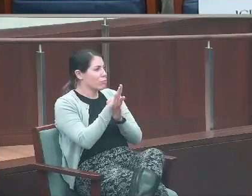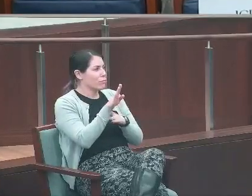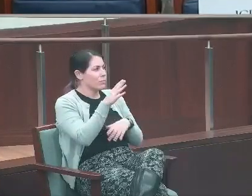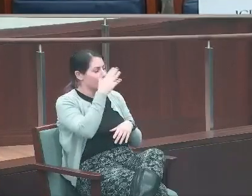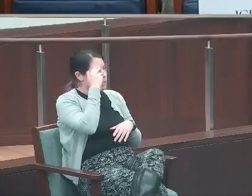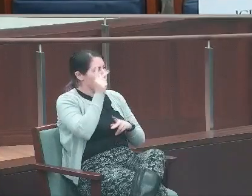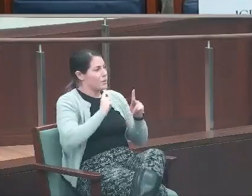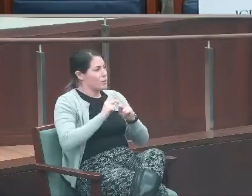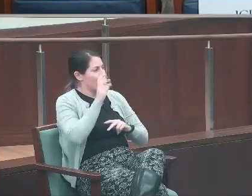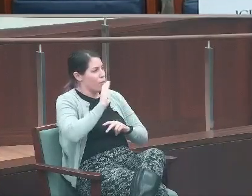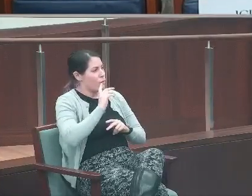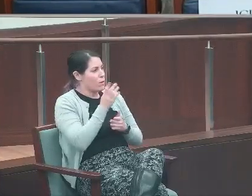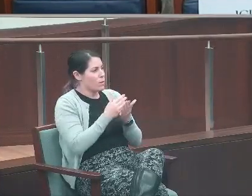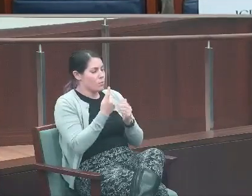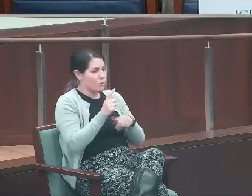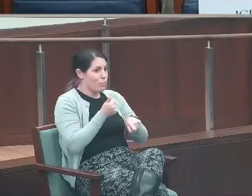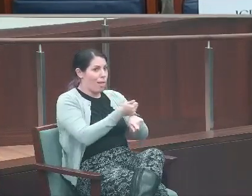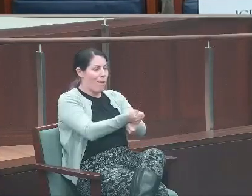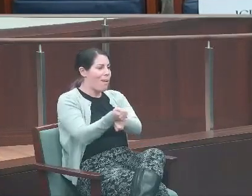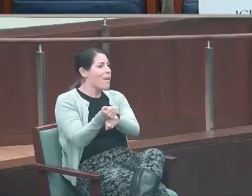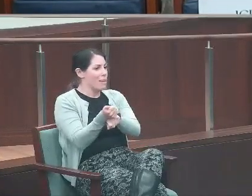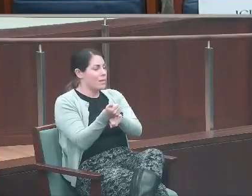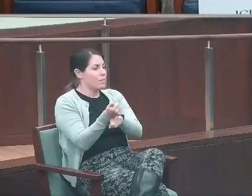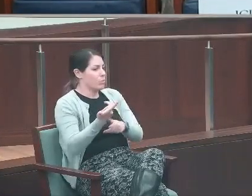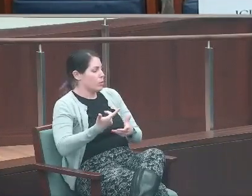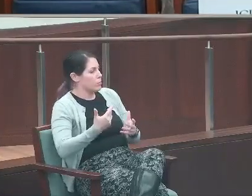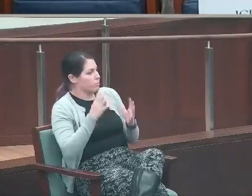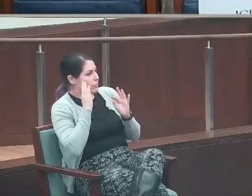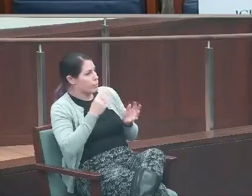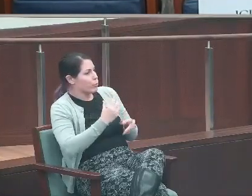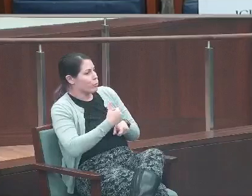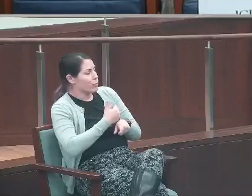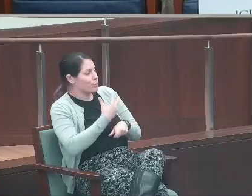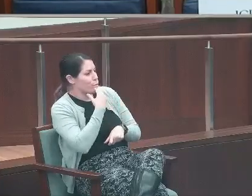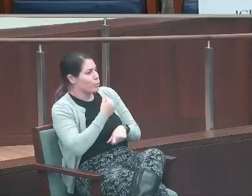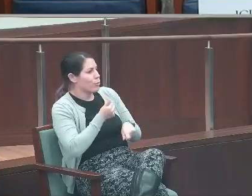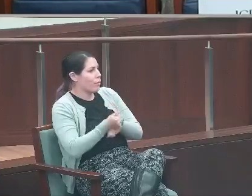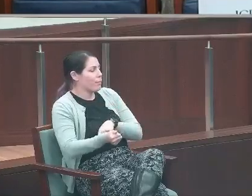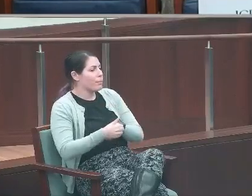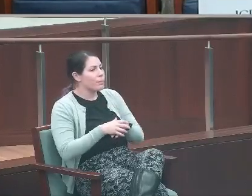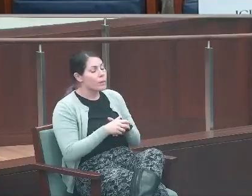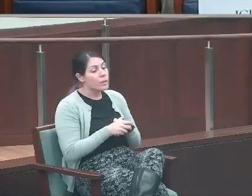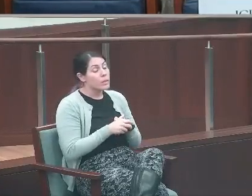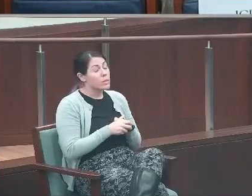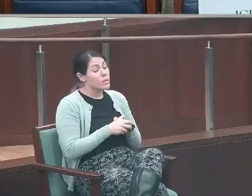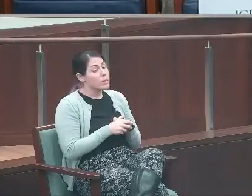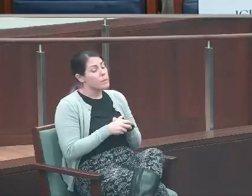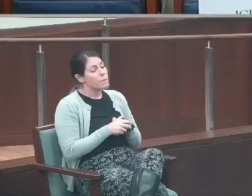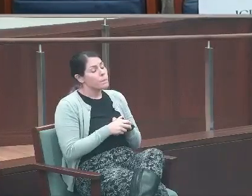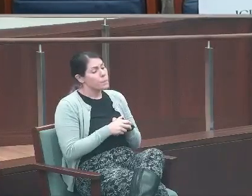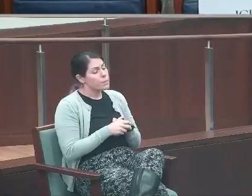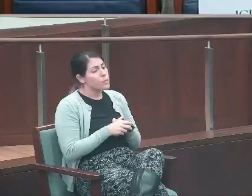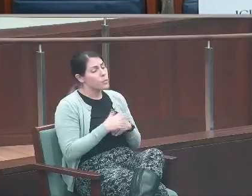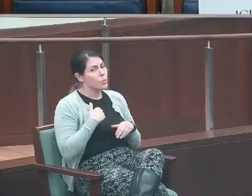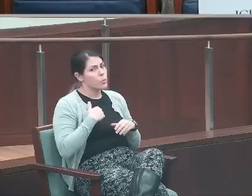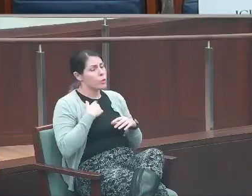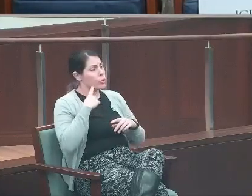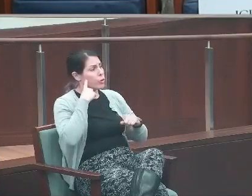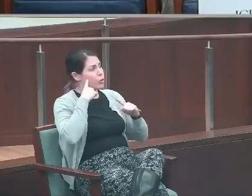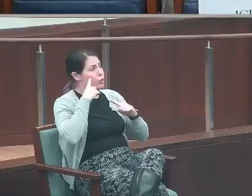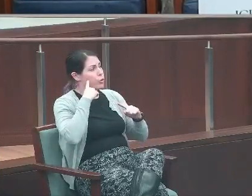going badly, and we know that the Jewish community is so often among the first targeted when that happens. So we're in this feedback loop in